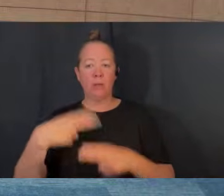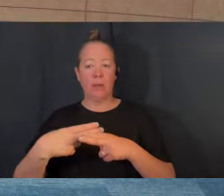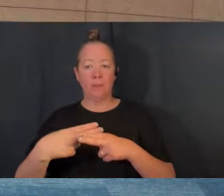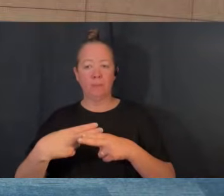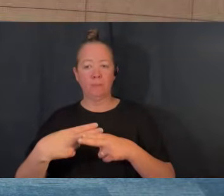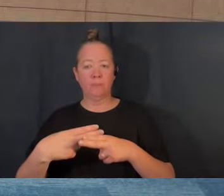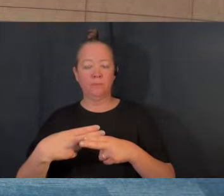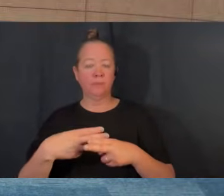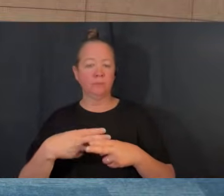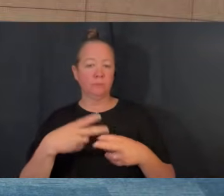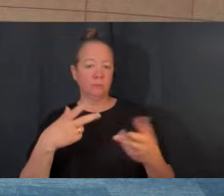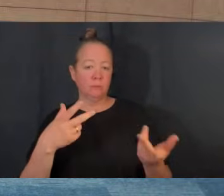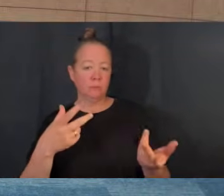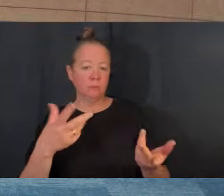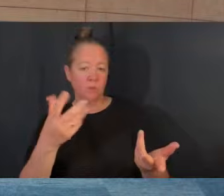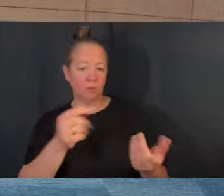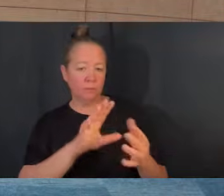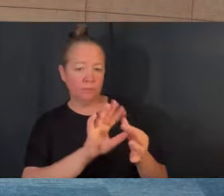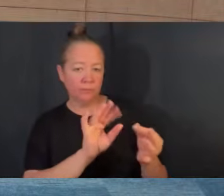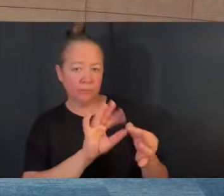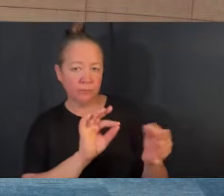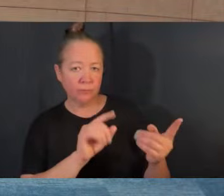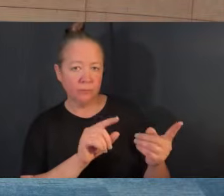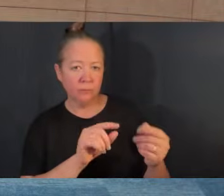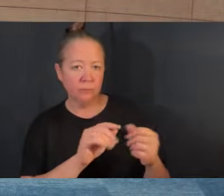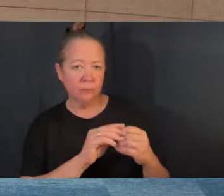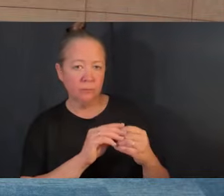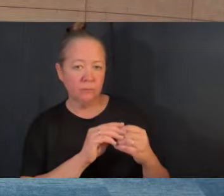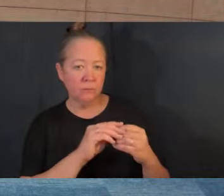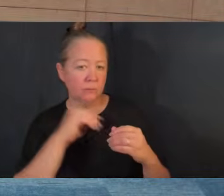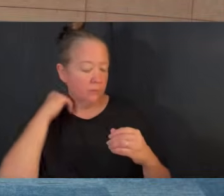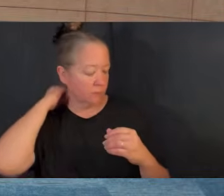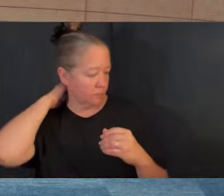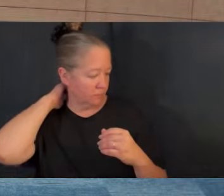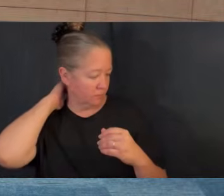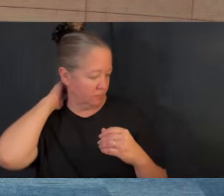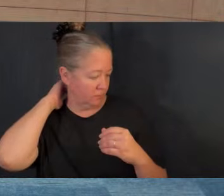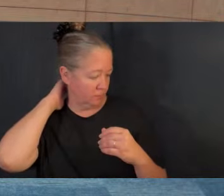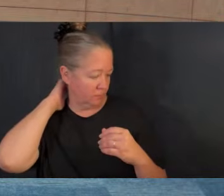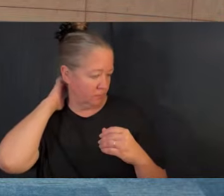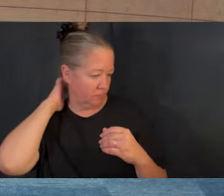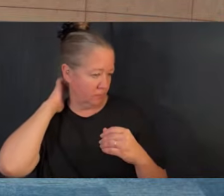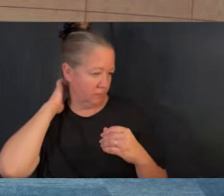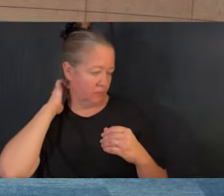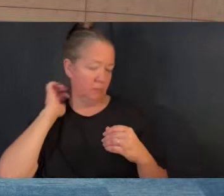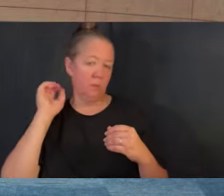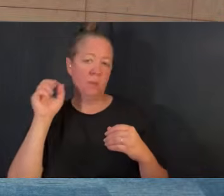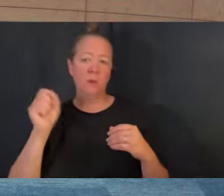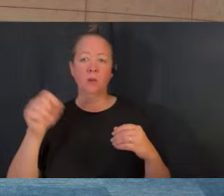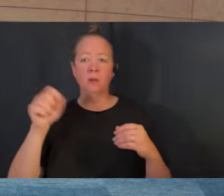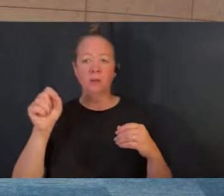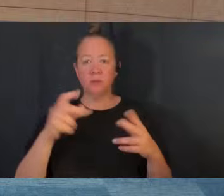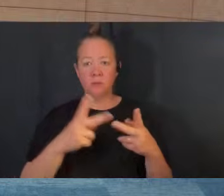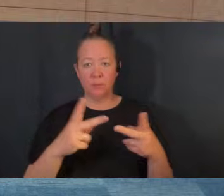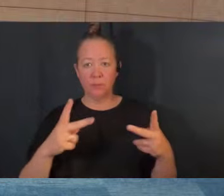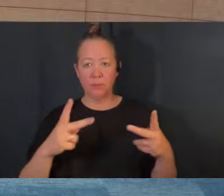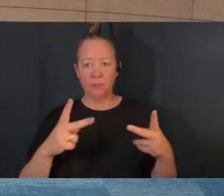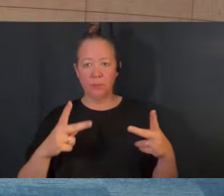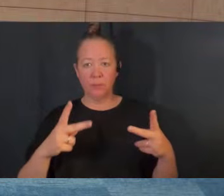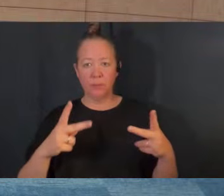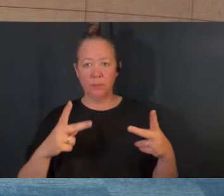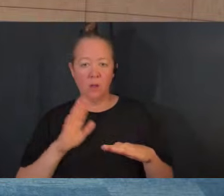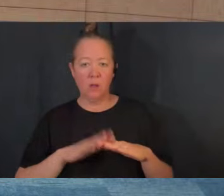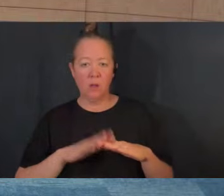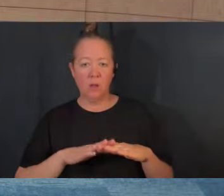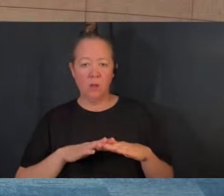Yeah, this is a place on the far west side of Ward 1, on the side that I